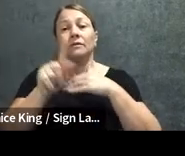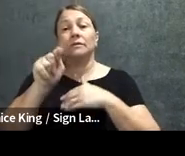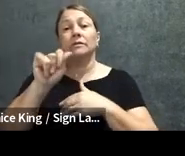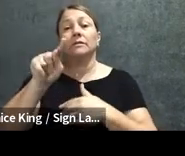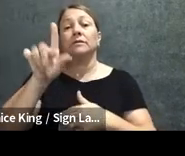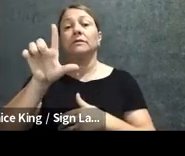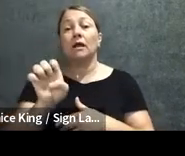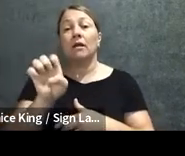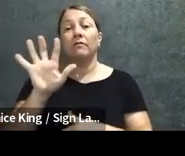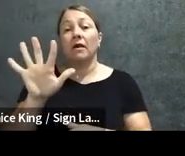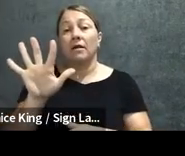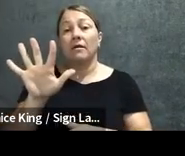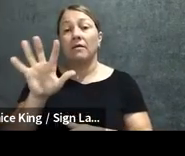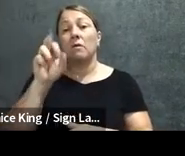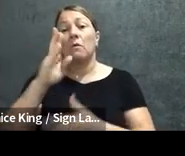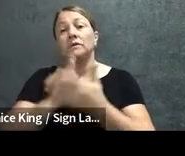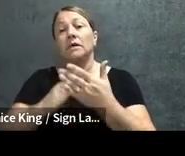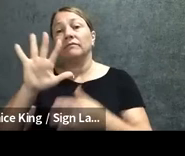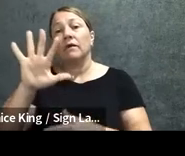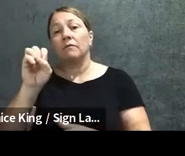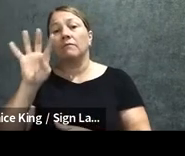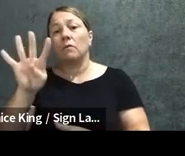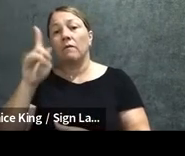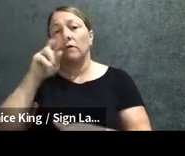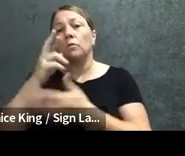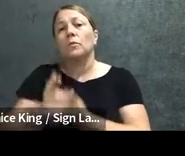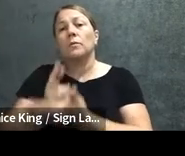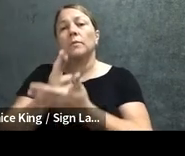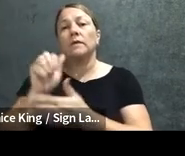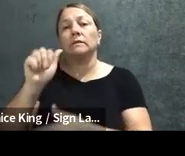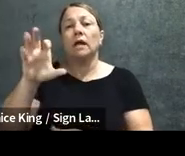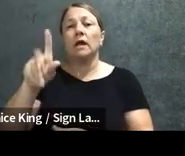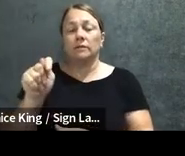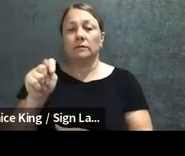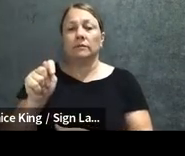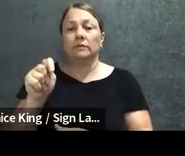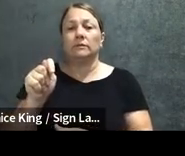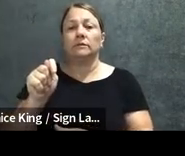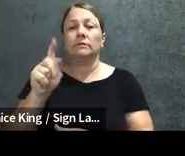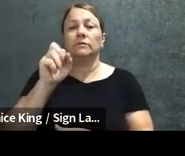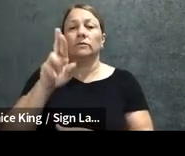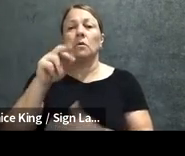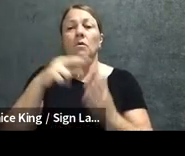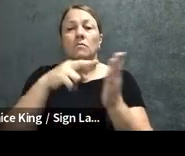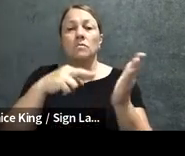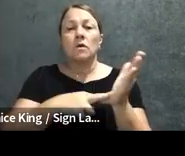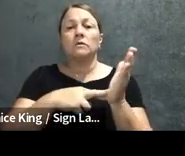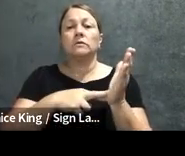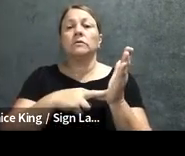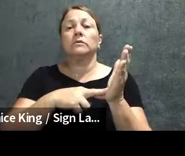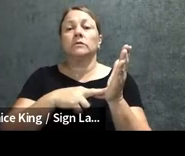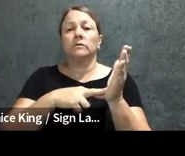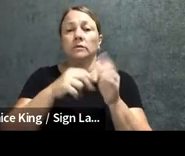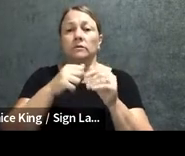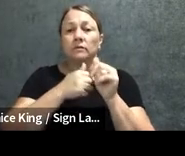Title V or Section 504 of the Rehabilitation Act, or the regulations issued by the federal agencies pursuant to that